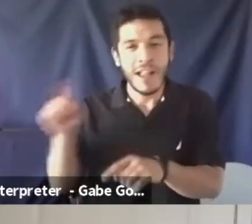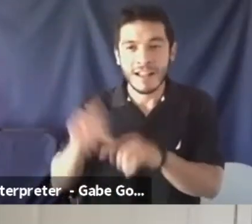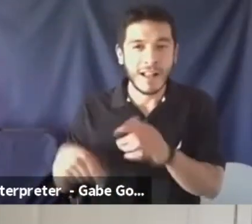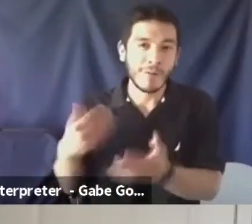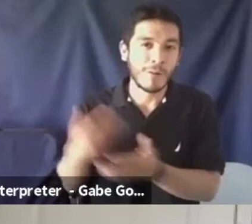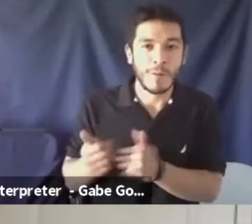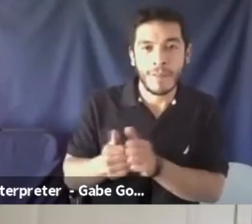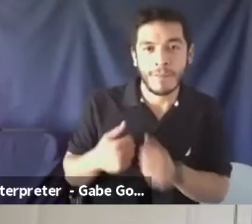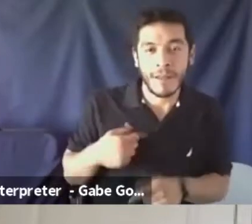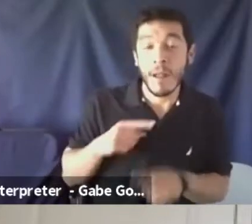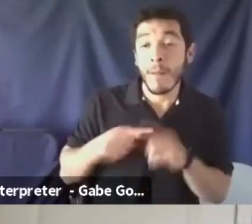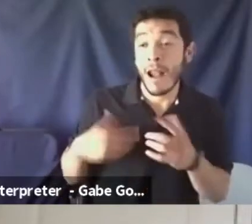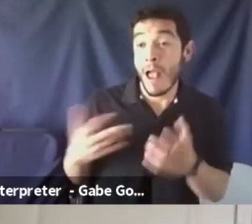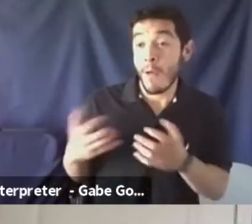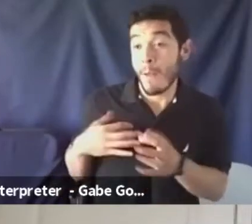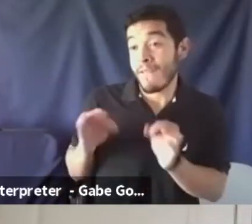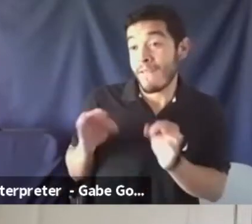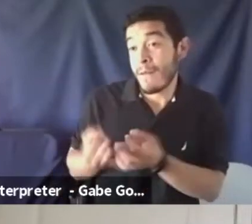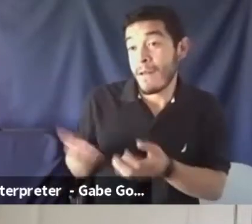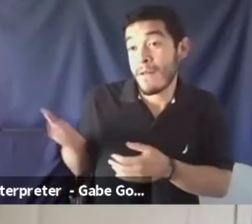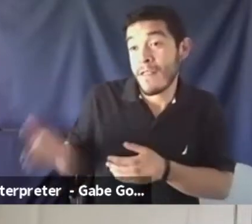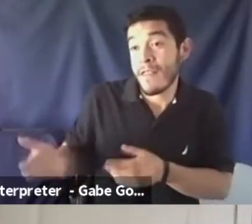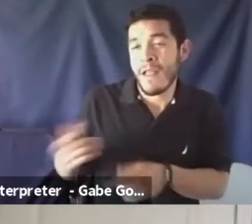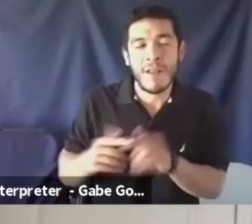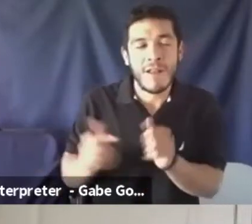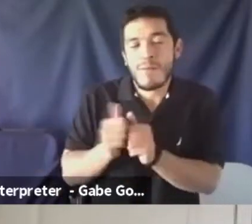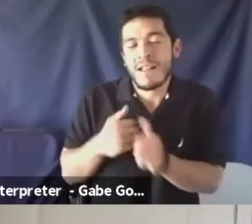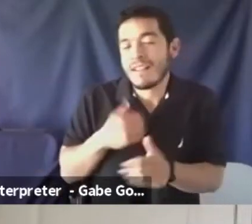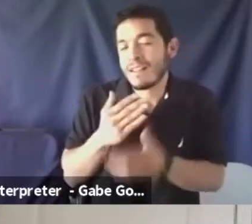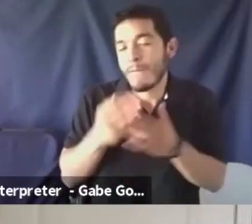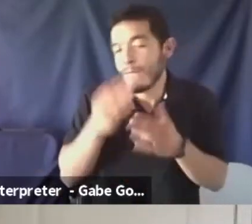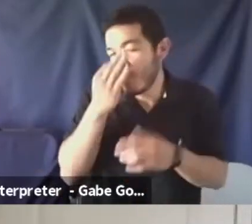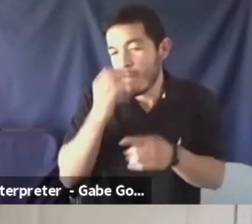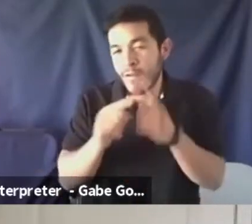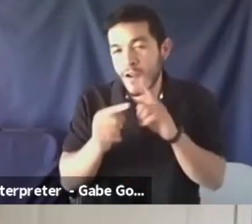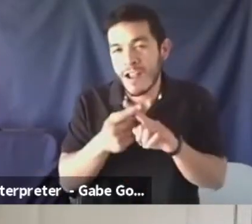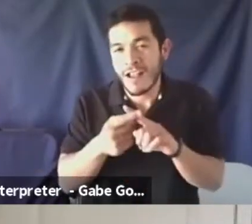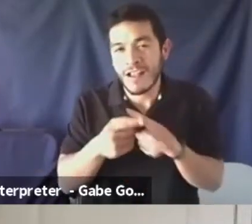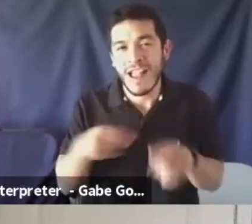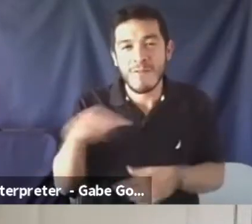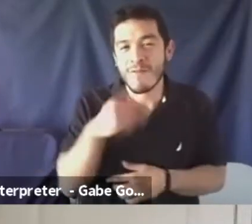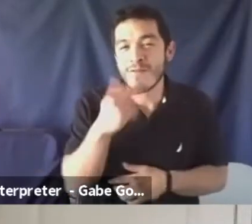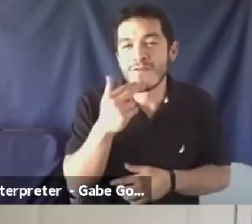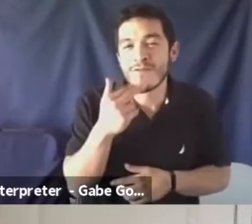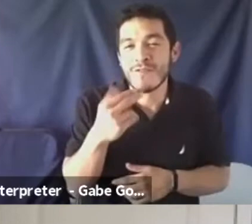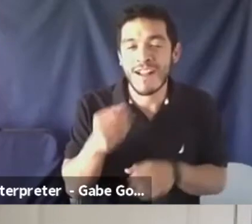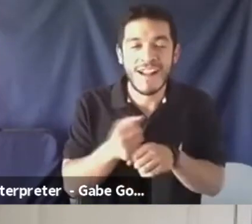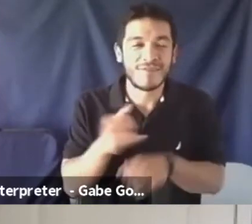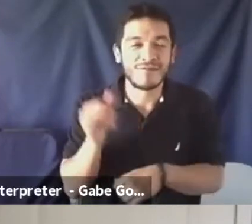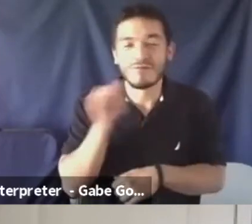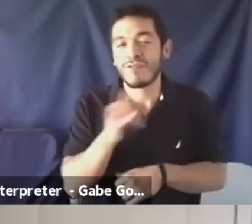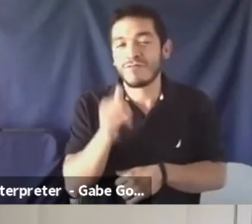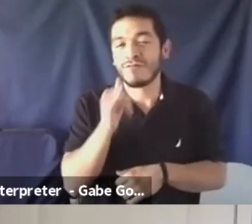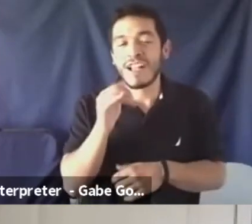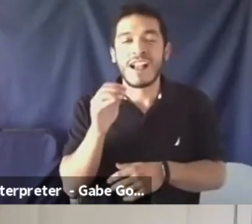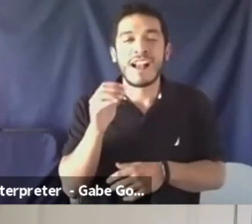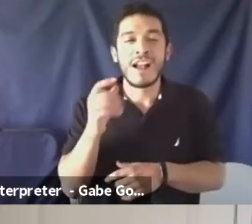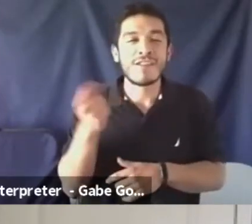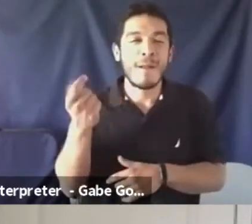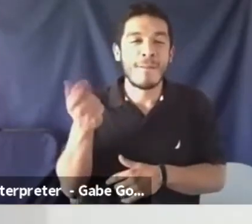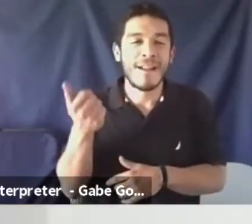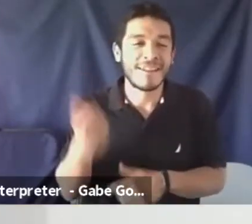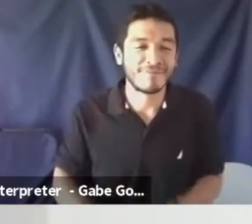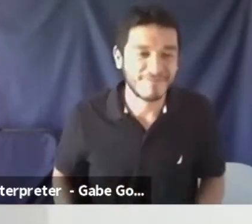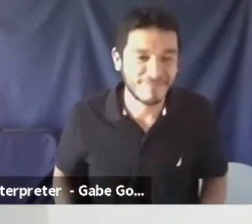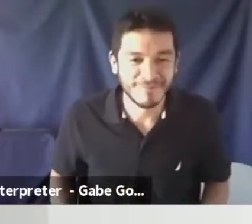I wanted my family to be there, but it's just me and a couple friends, and we got cute and drank champagne. Nice.